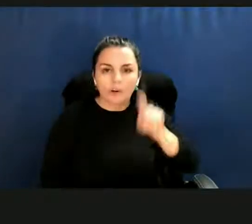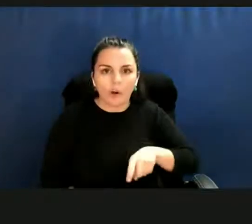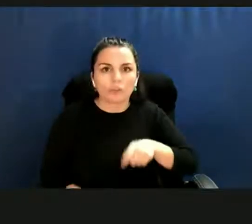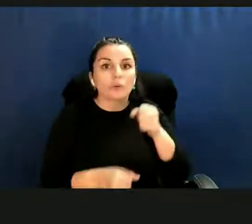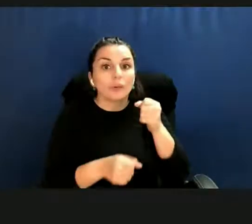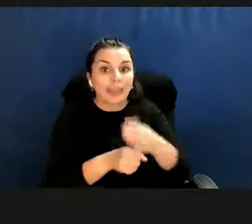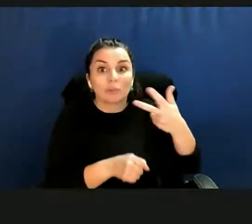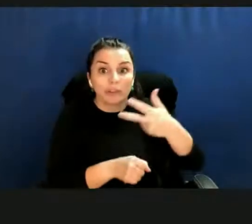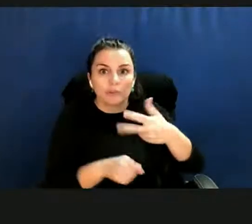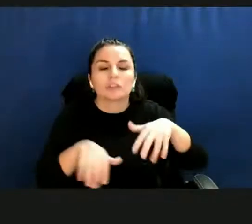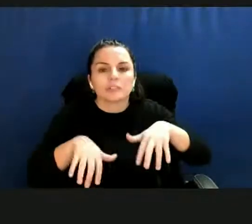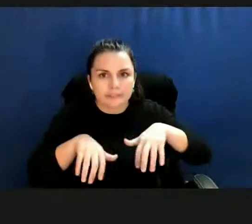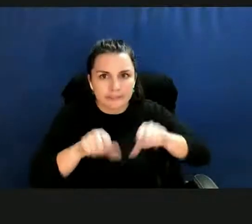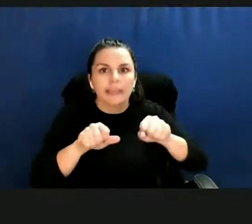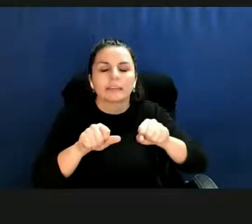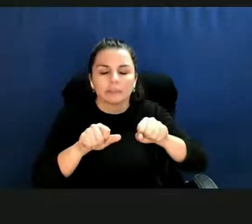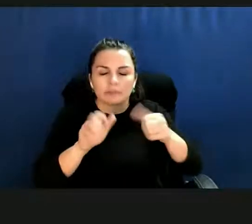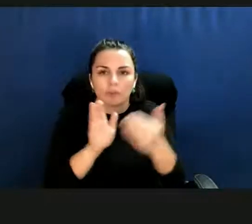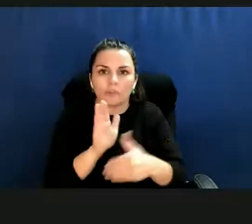years.